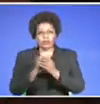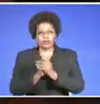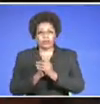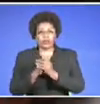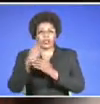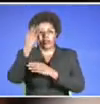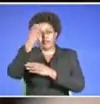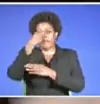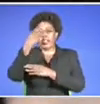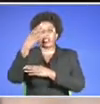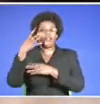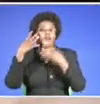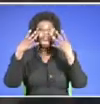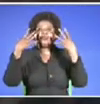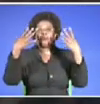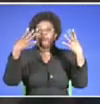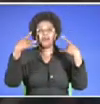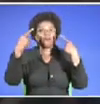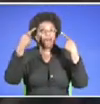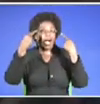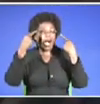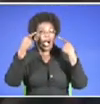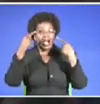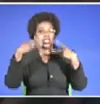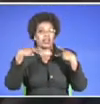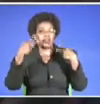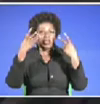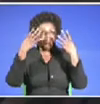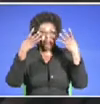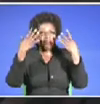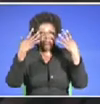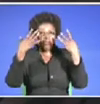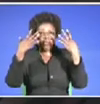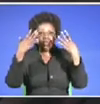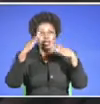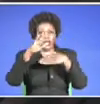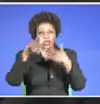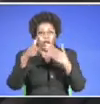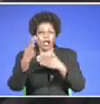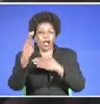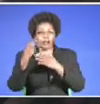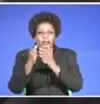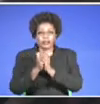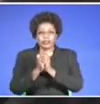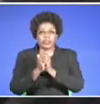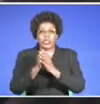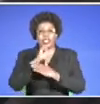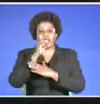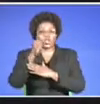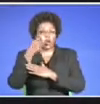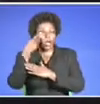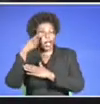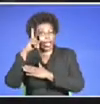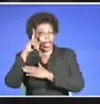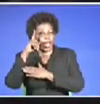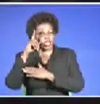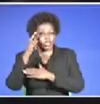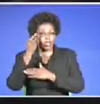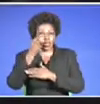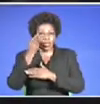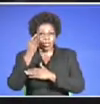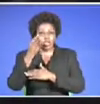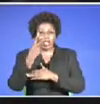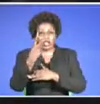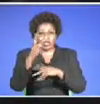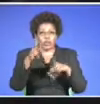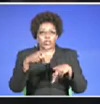have to be glowy, eyes gotta be, like I said, glittery and all glammed up, and definitely lashes. Wilson and two of her